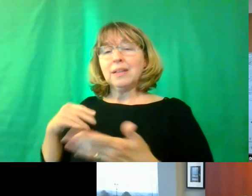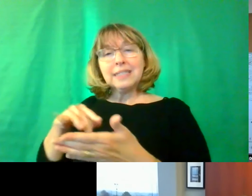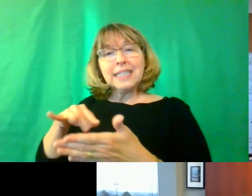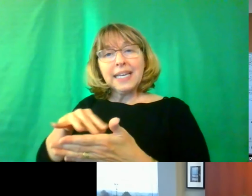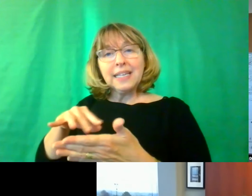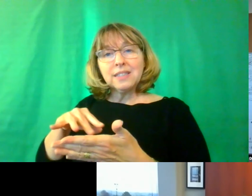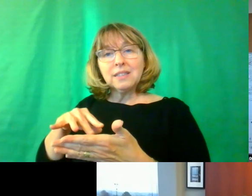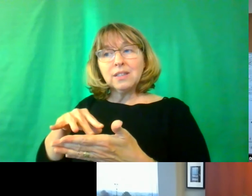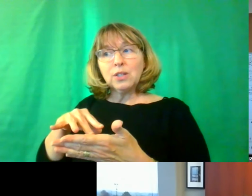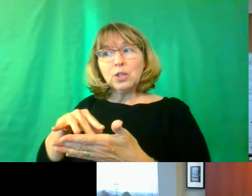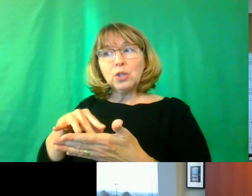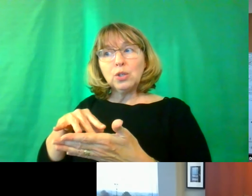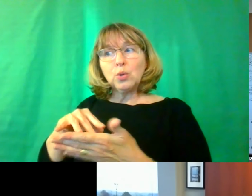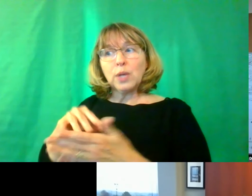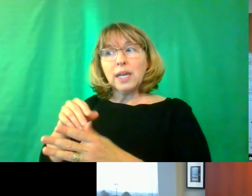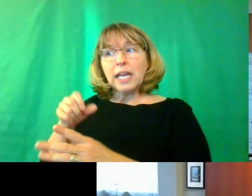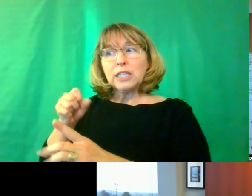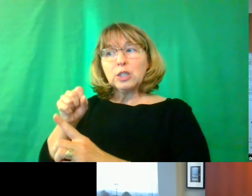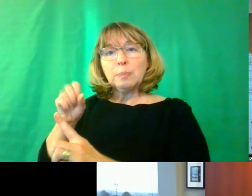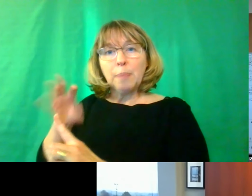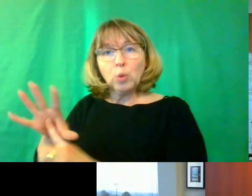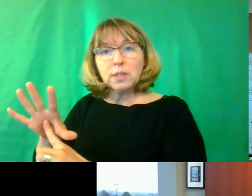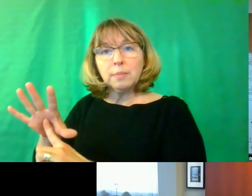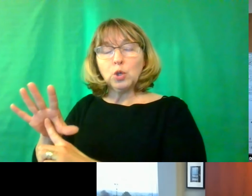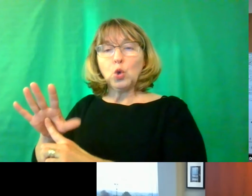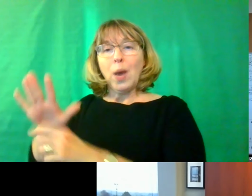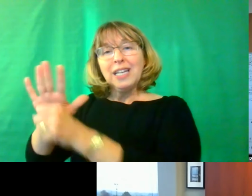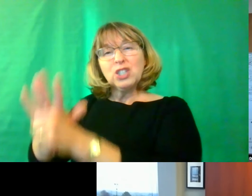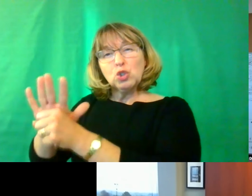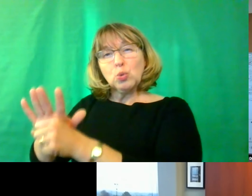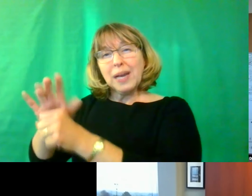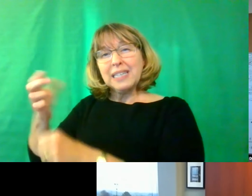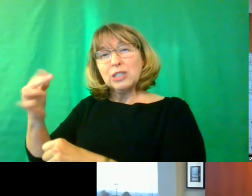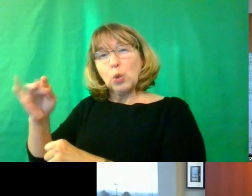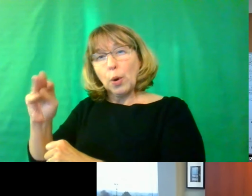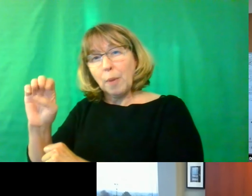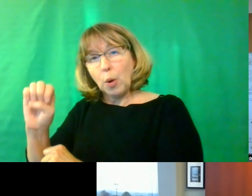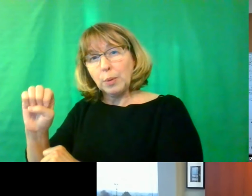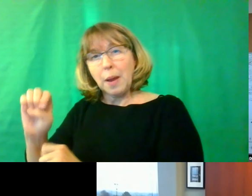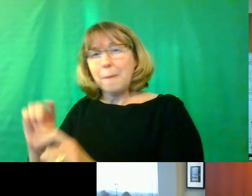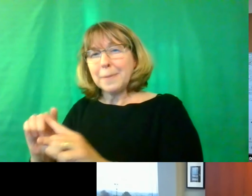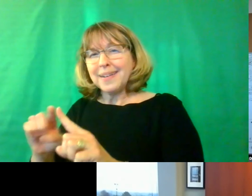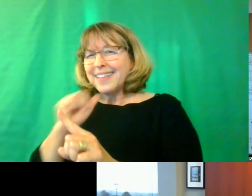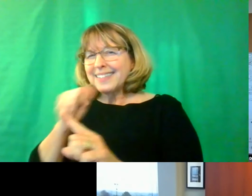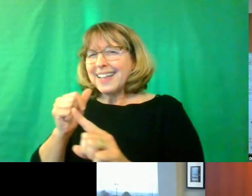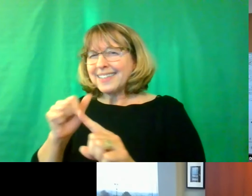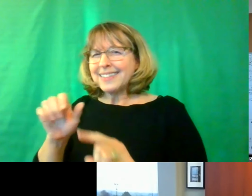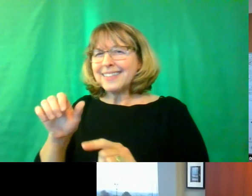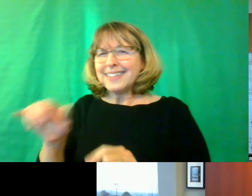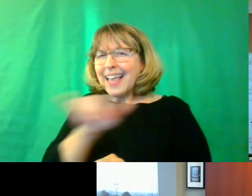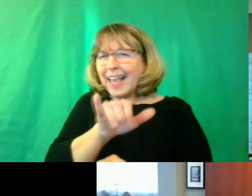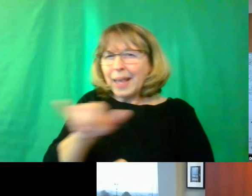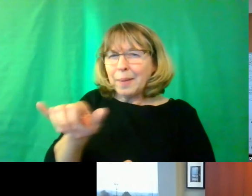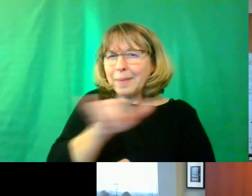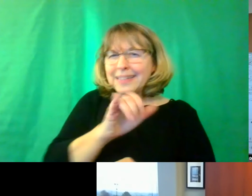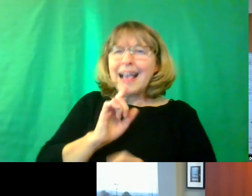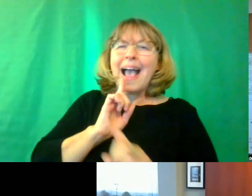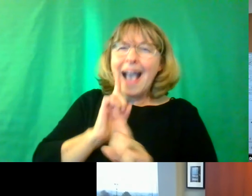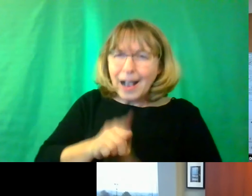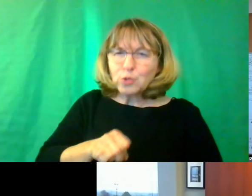hormone, but that's not the same thing as the animal actually experiencing a stressor. So